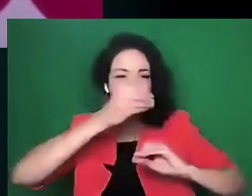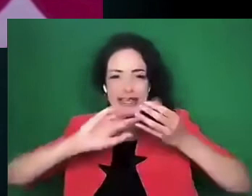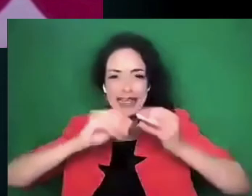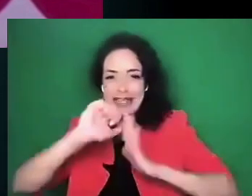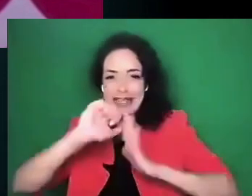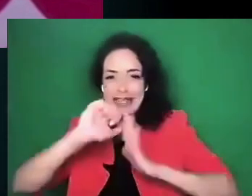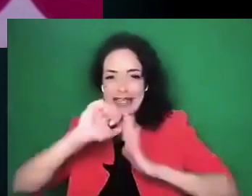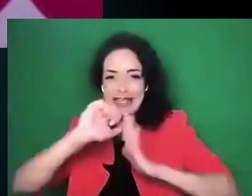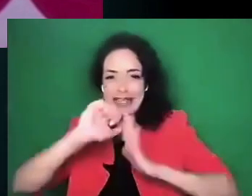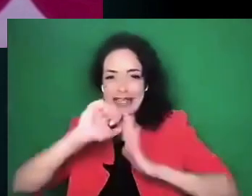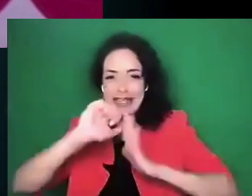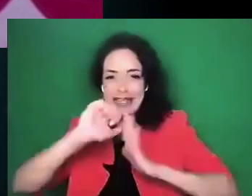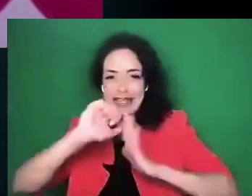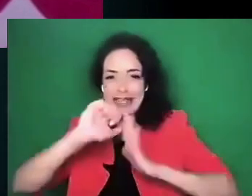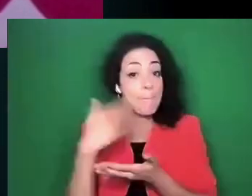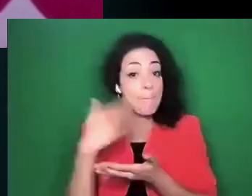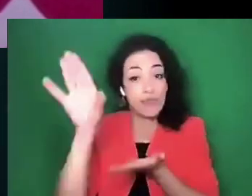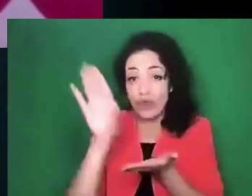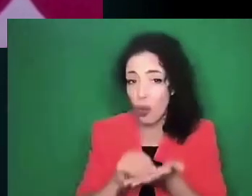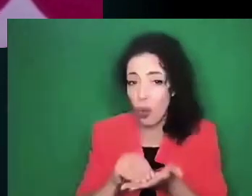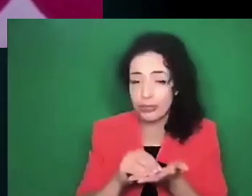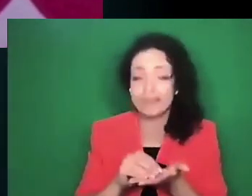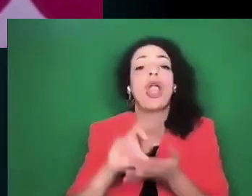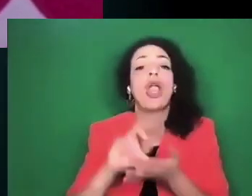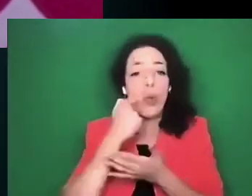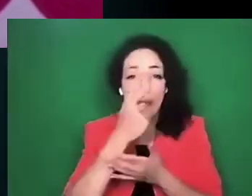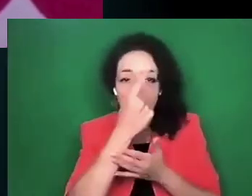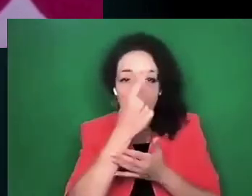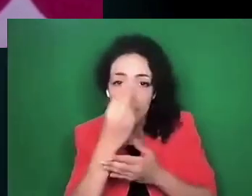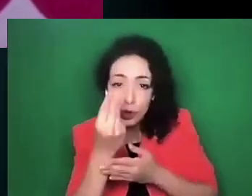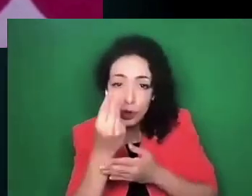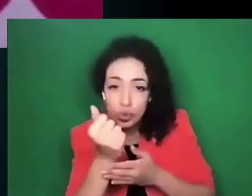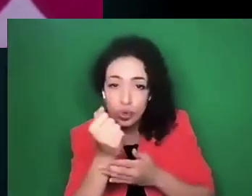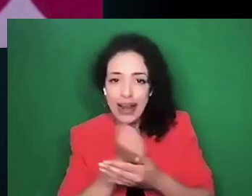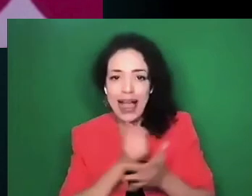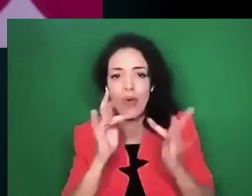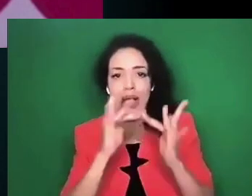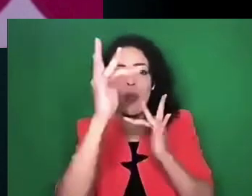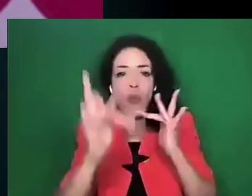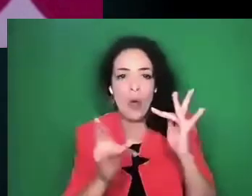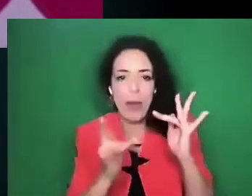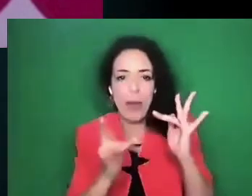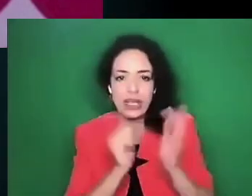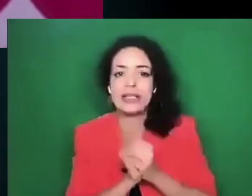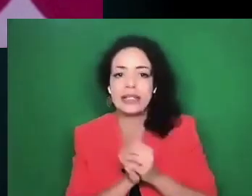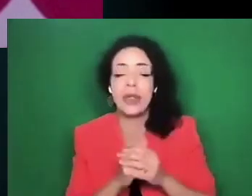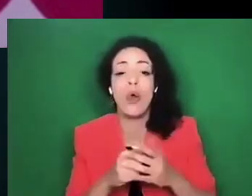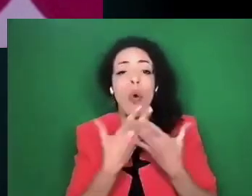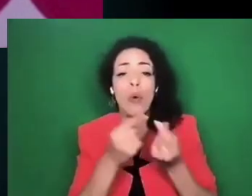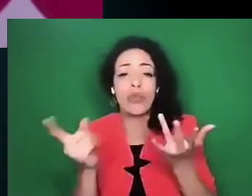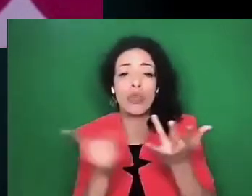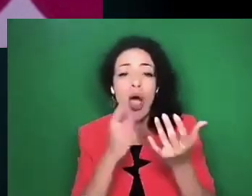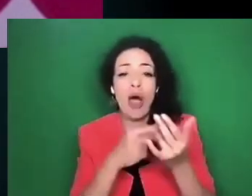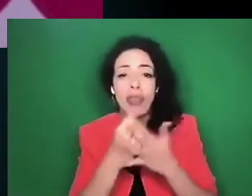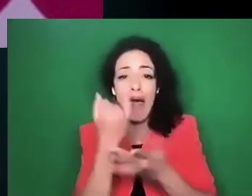in due course on our website, alongside the other Against Disappearance discussions that are there already. So please